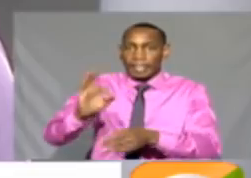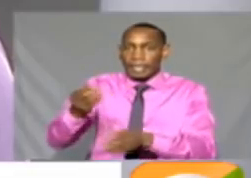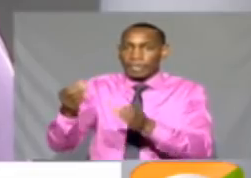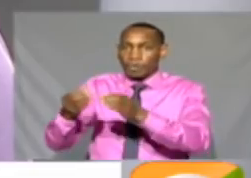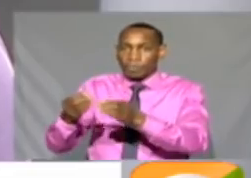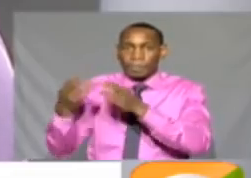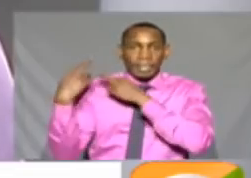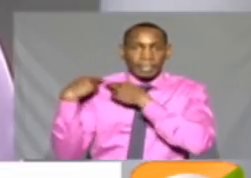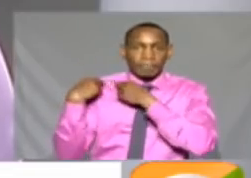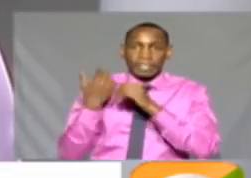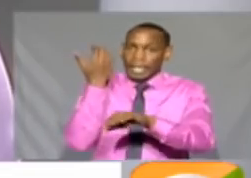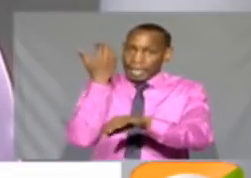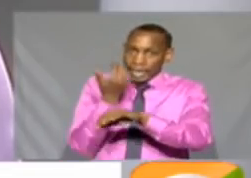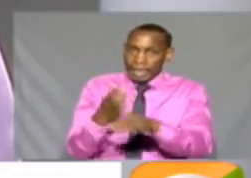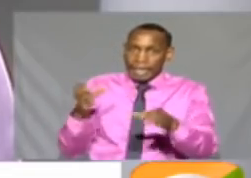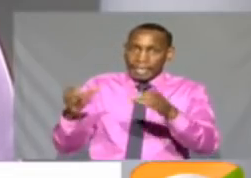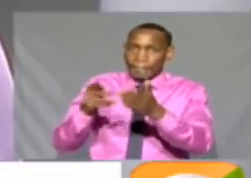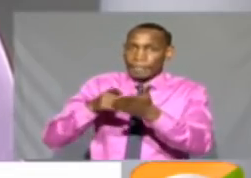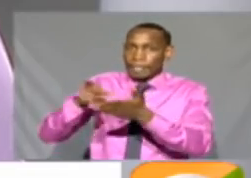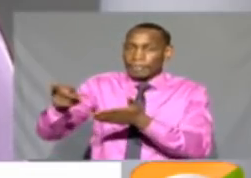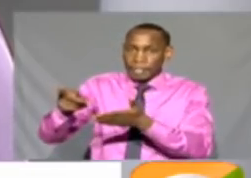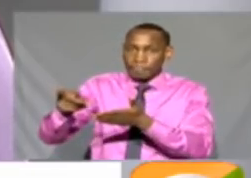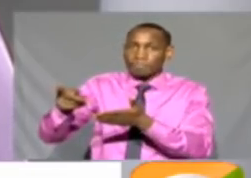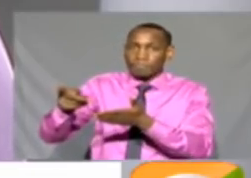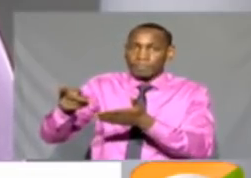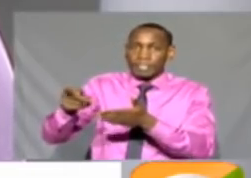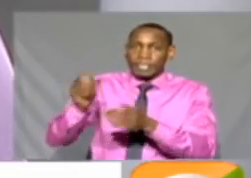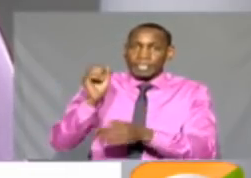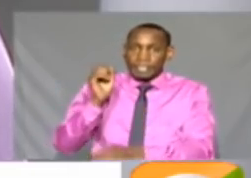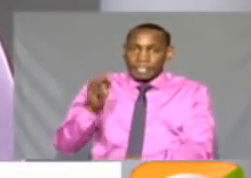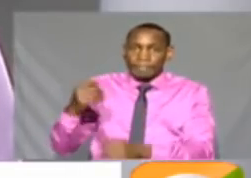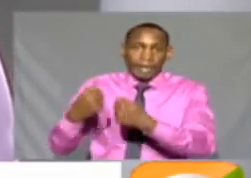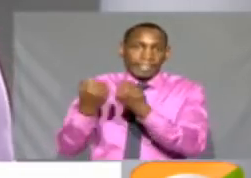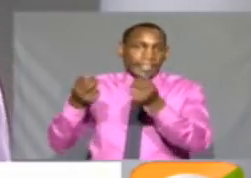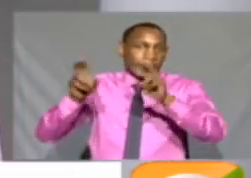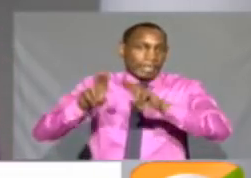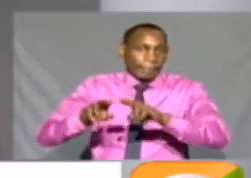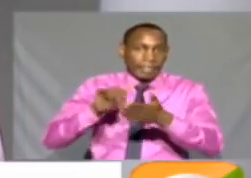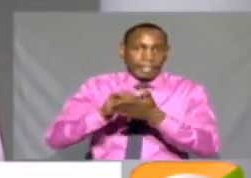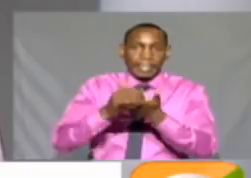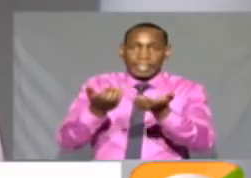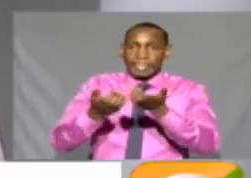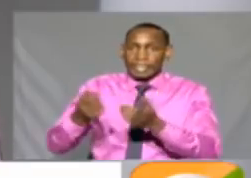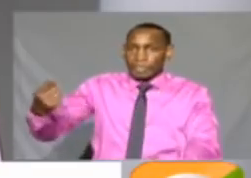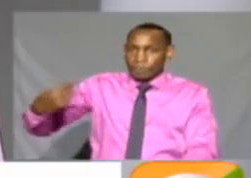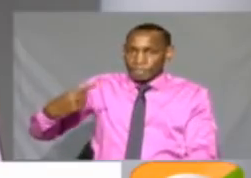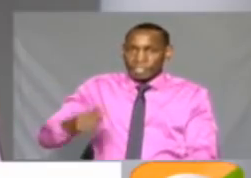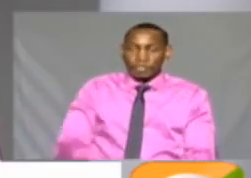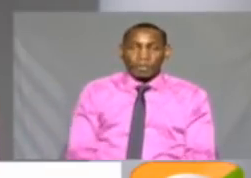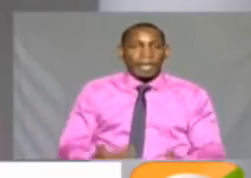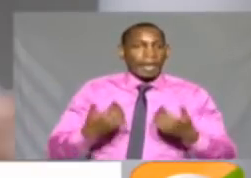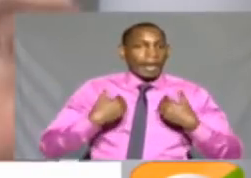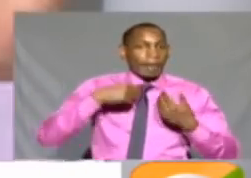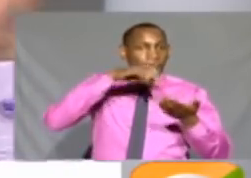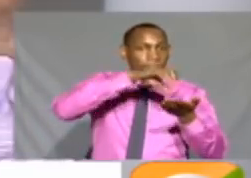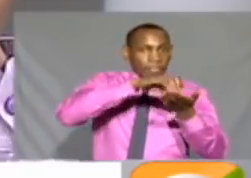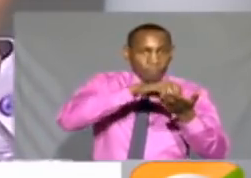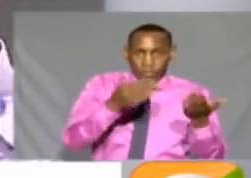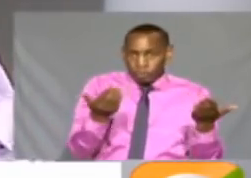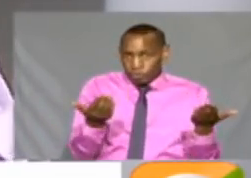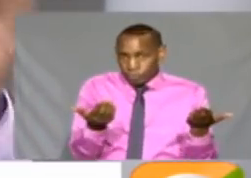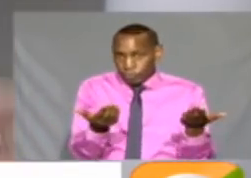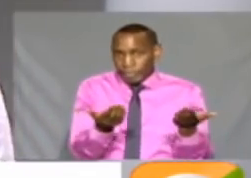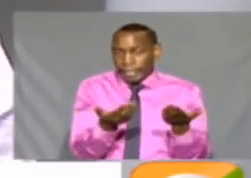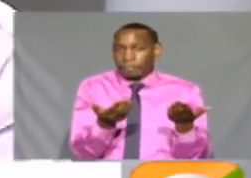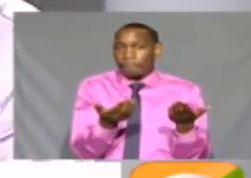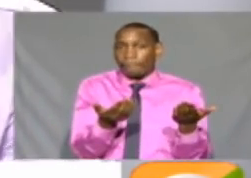therefore it would be difficult for the company to settle liabilities in case of an accident which requires compensation. So you have a situation here,